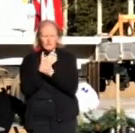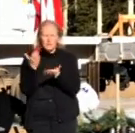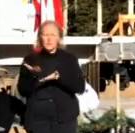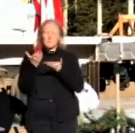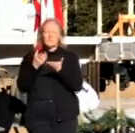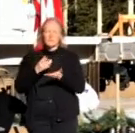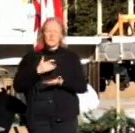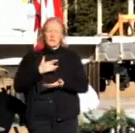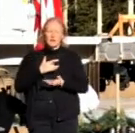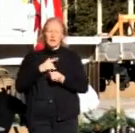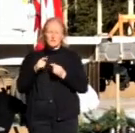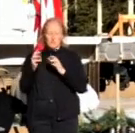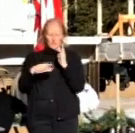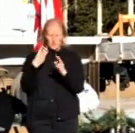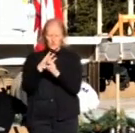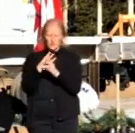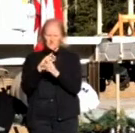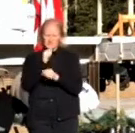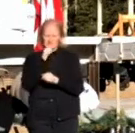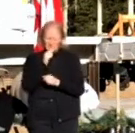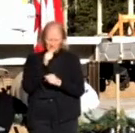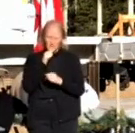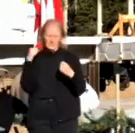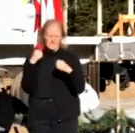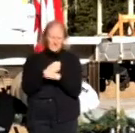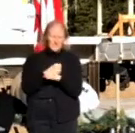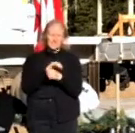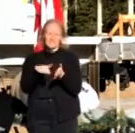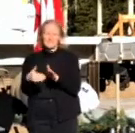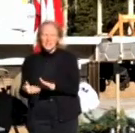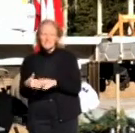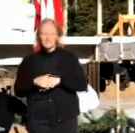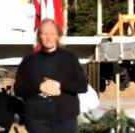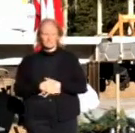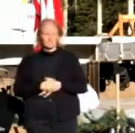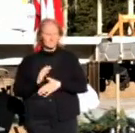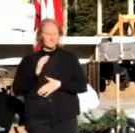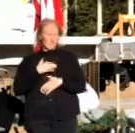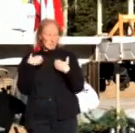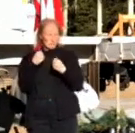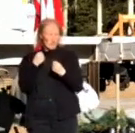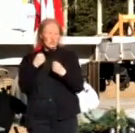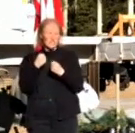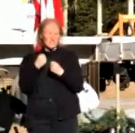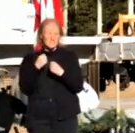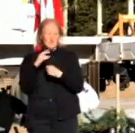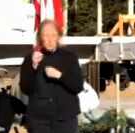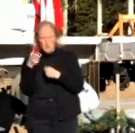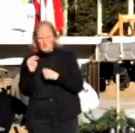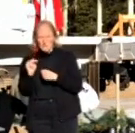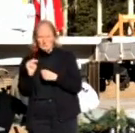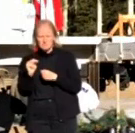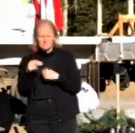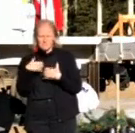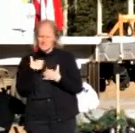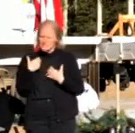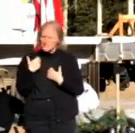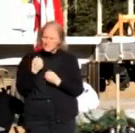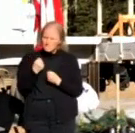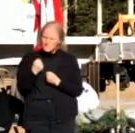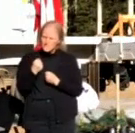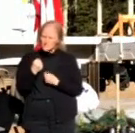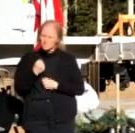hearts in a world of fighting and suffering and death? Our strongest weapon is the conviction of